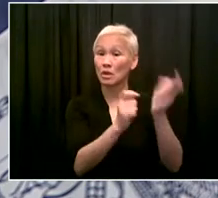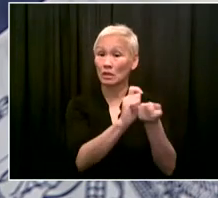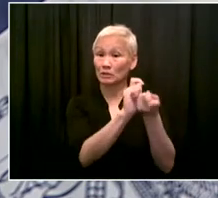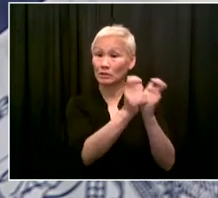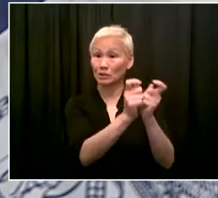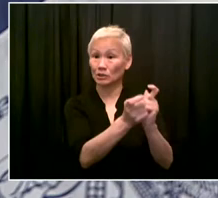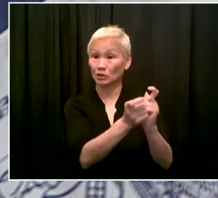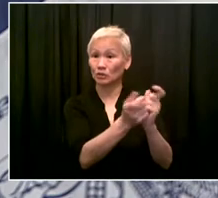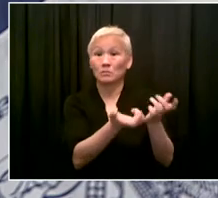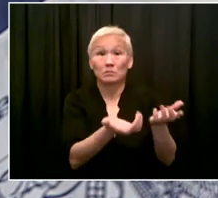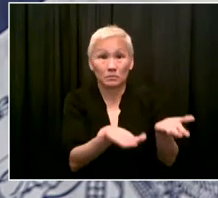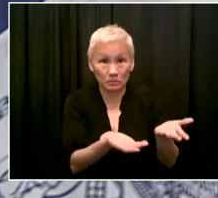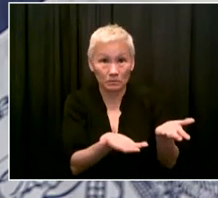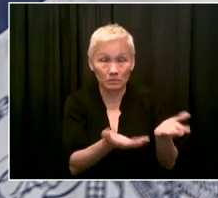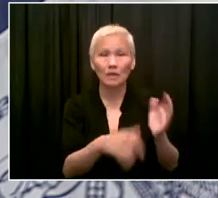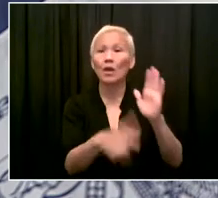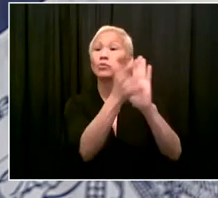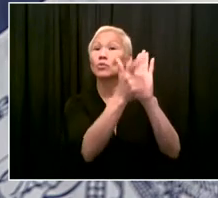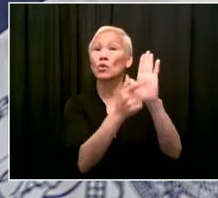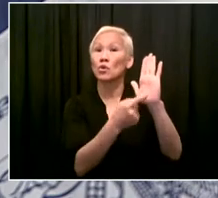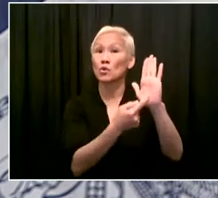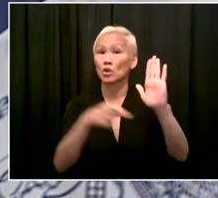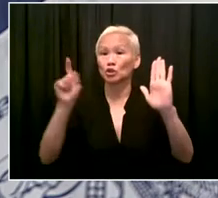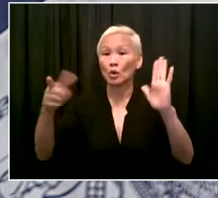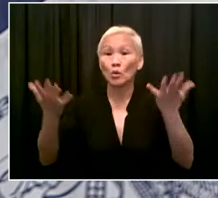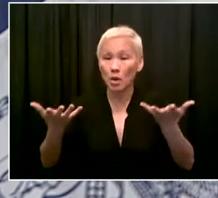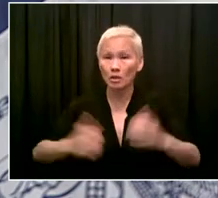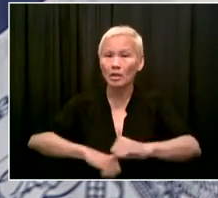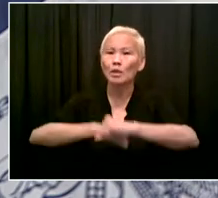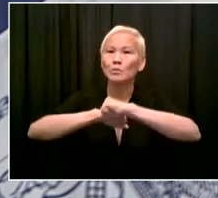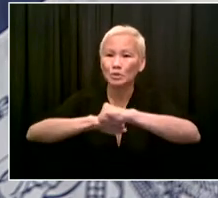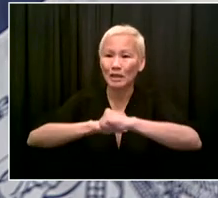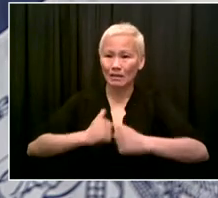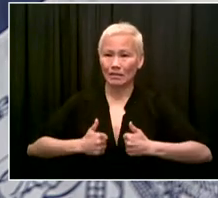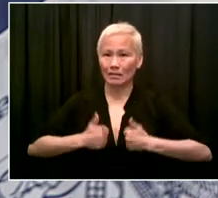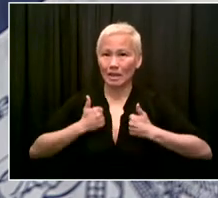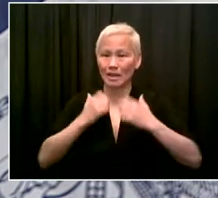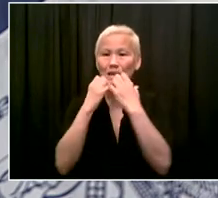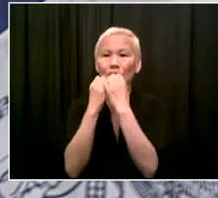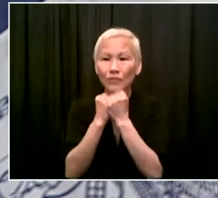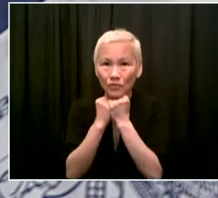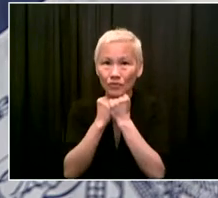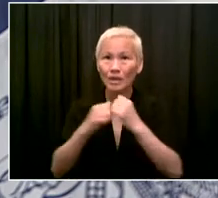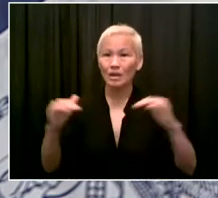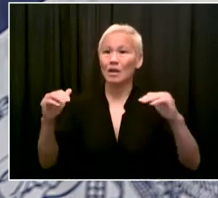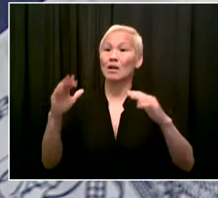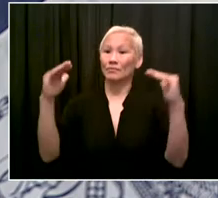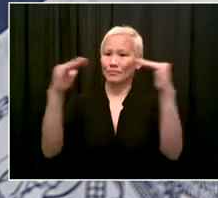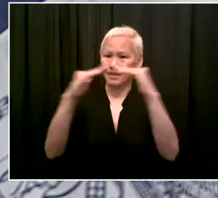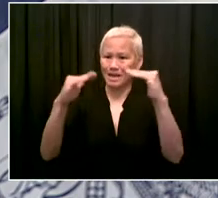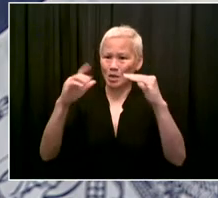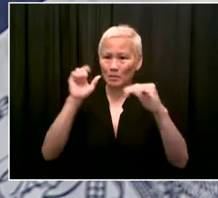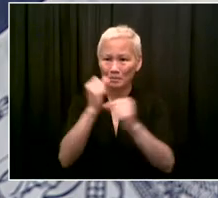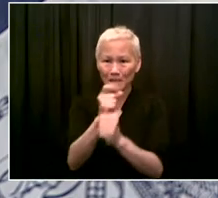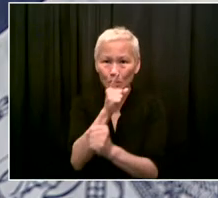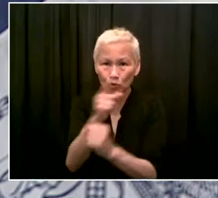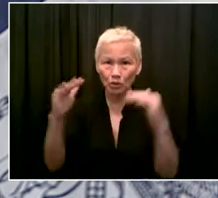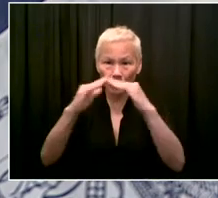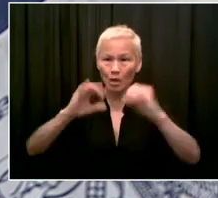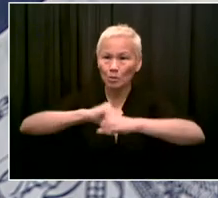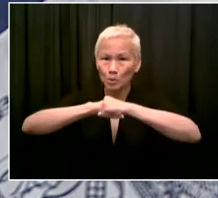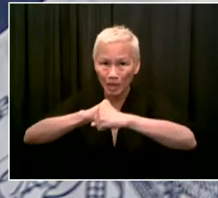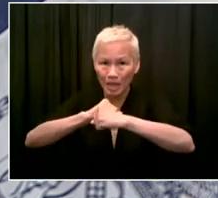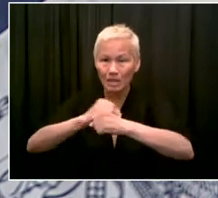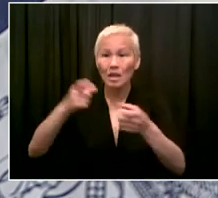that in a context, obviously, of also protecting public safety and making it clear that our officers need clear rules to do their jobs